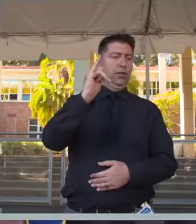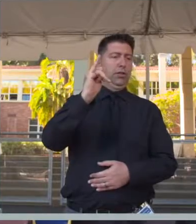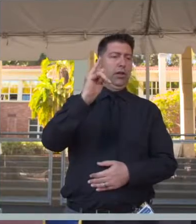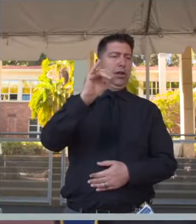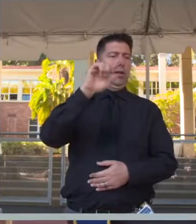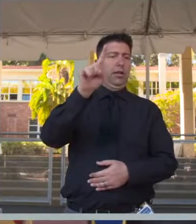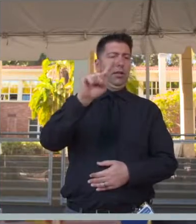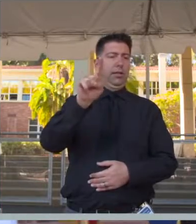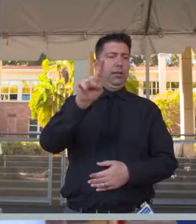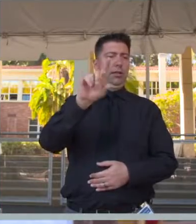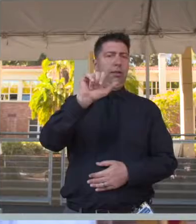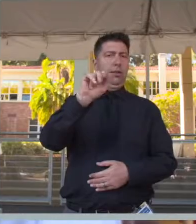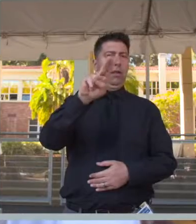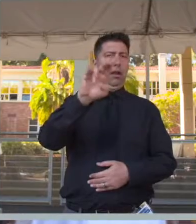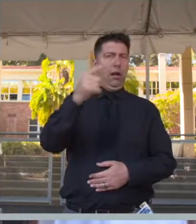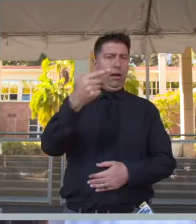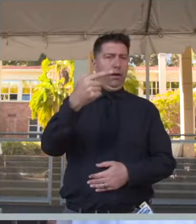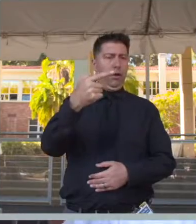Chen Young Lin.